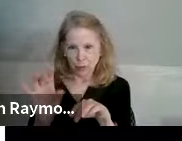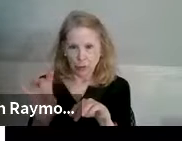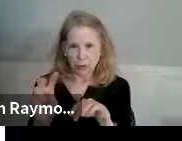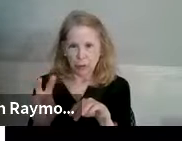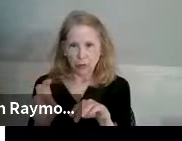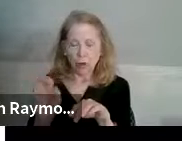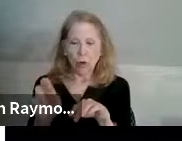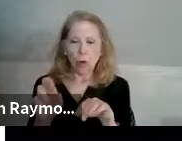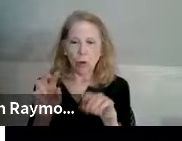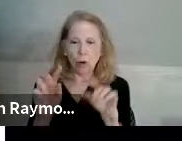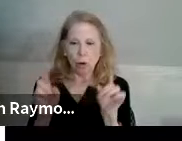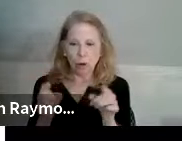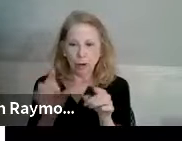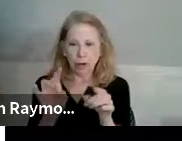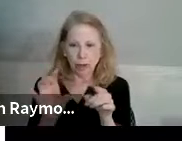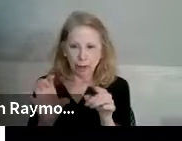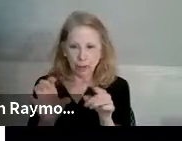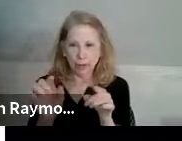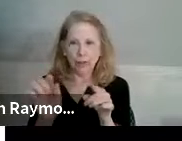202-272-0082 or